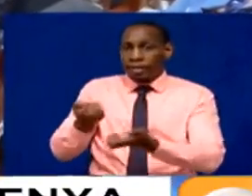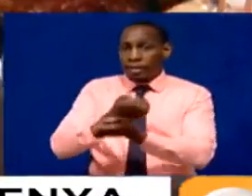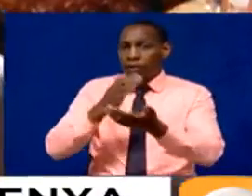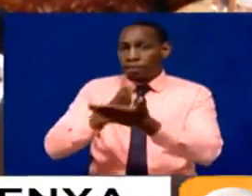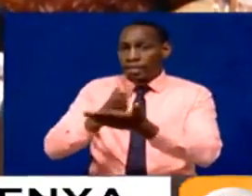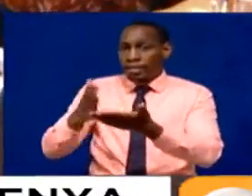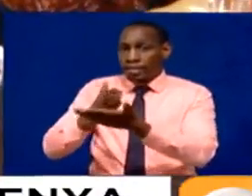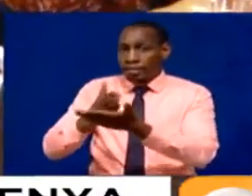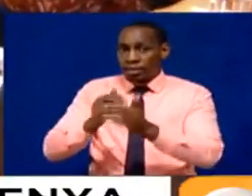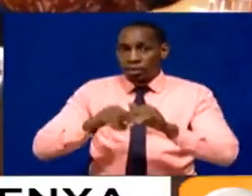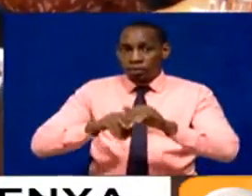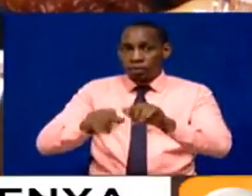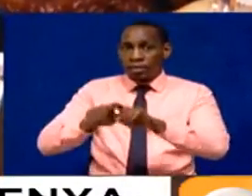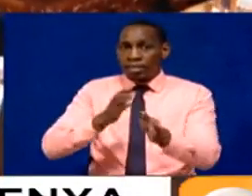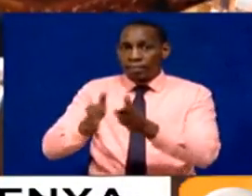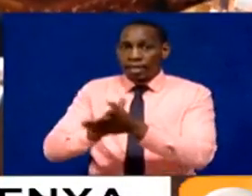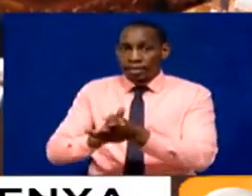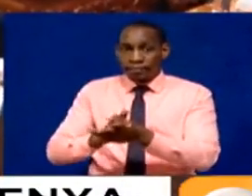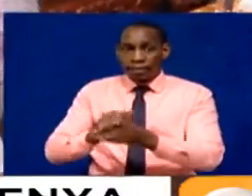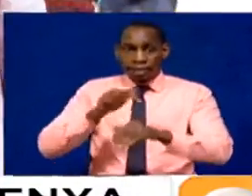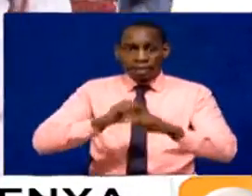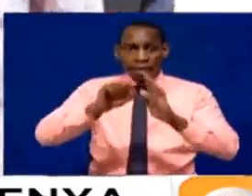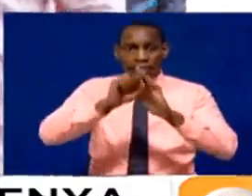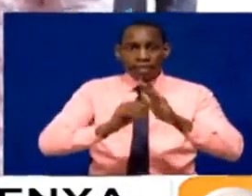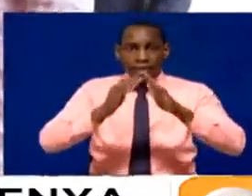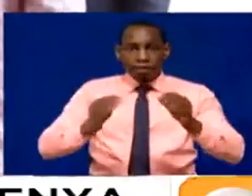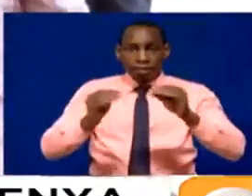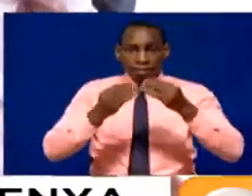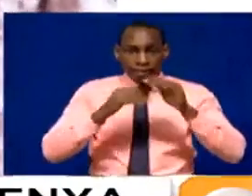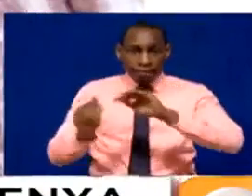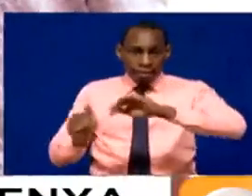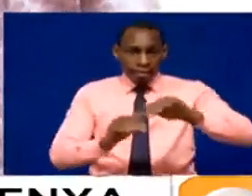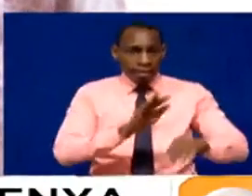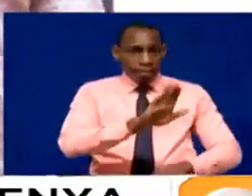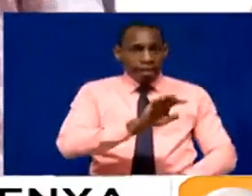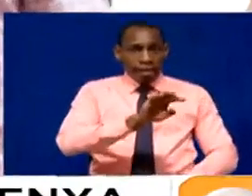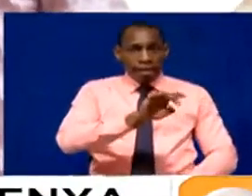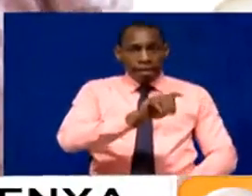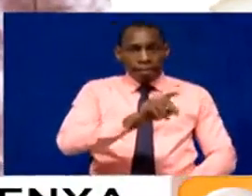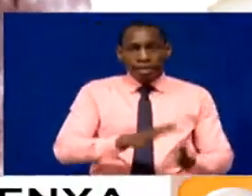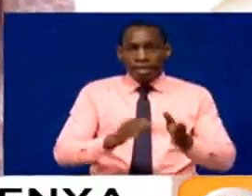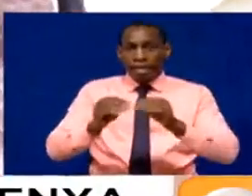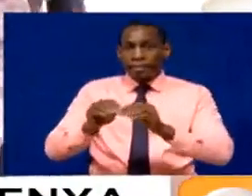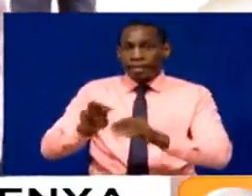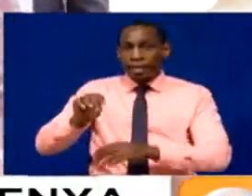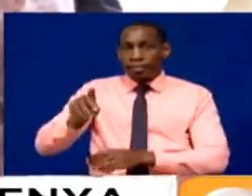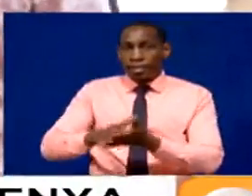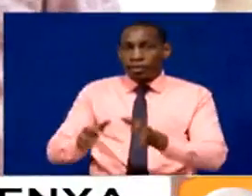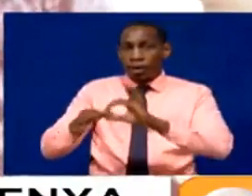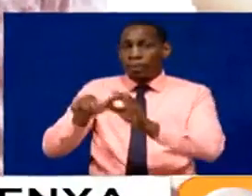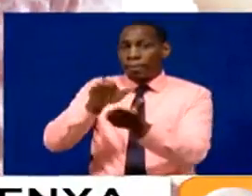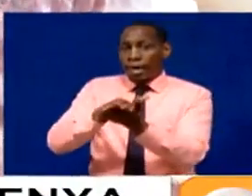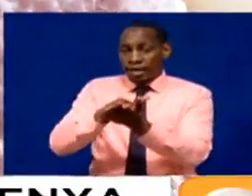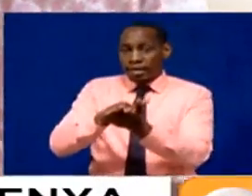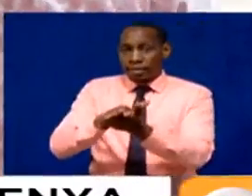economic sectors under the plan. After the State House meeting, Diop met the managing director of Cooperative Bank, Gideon